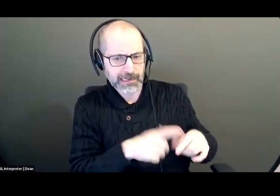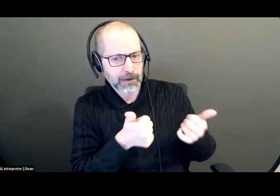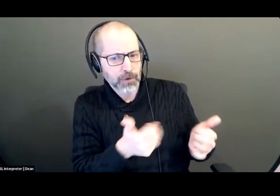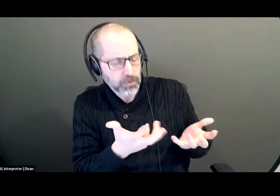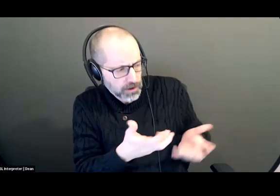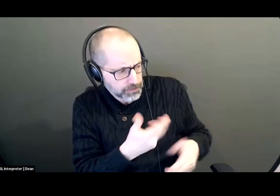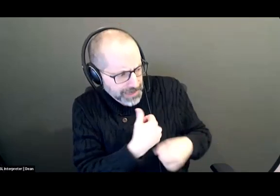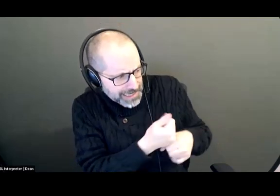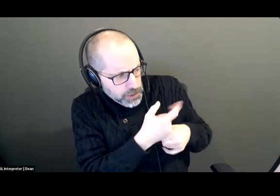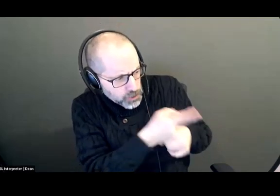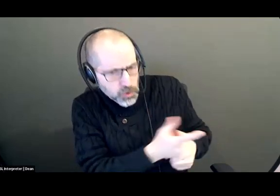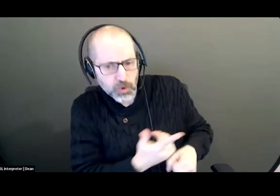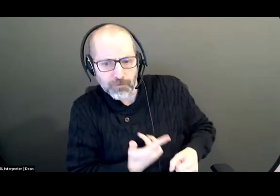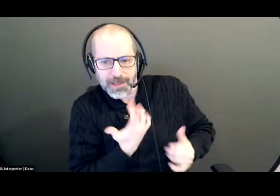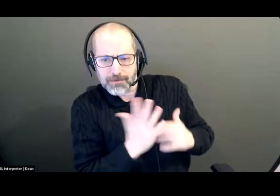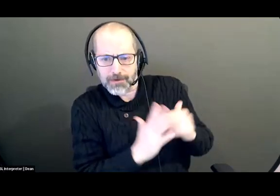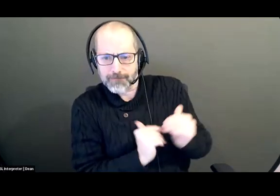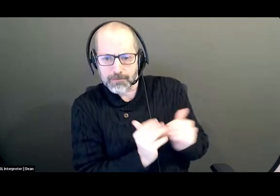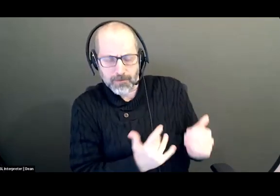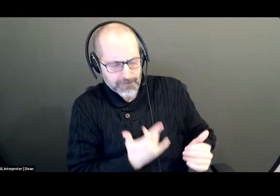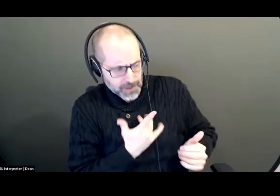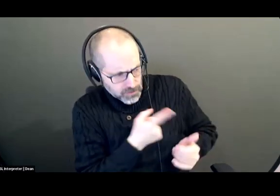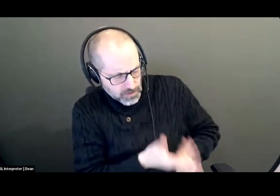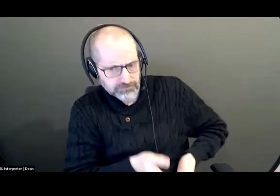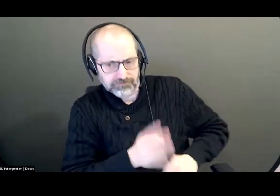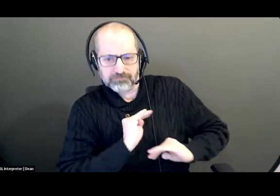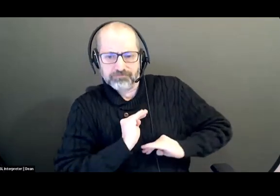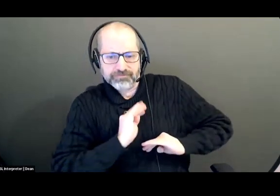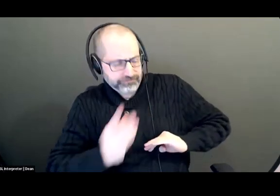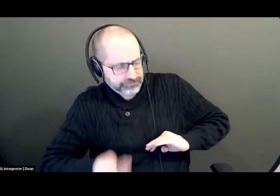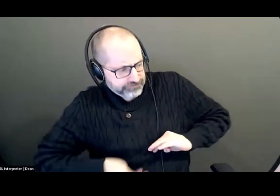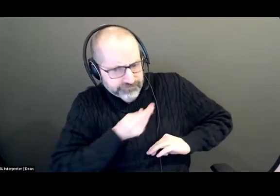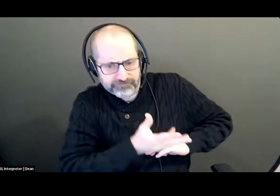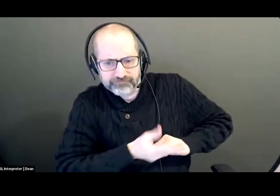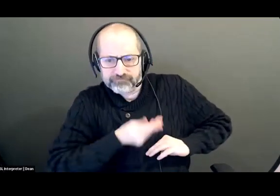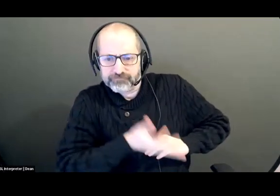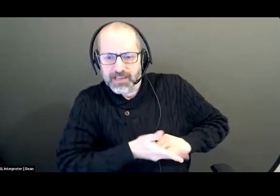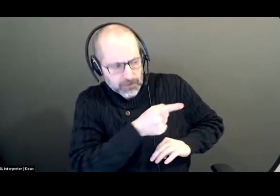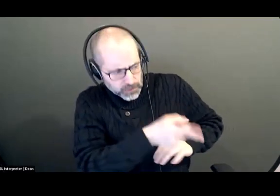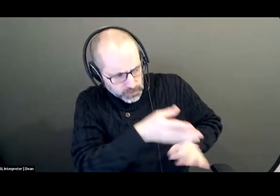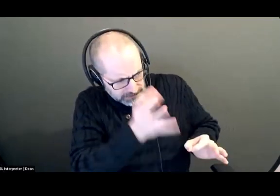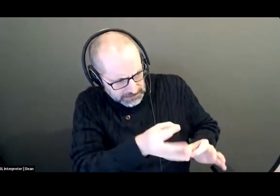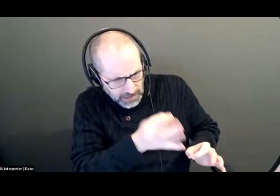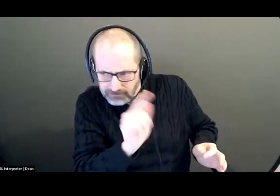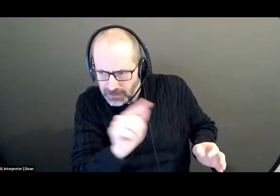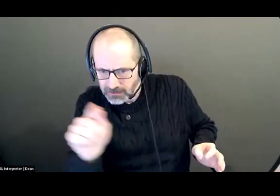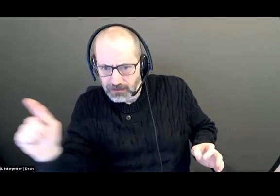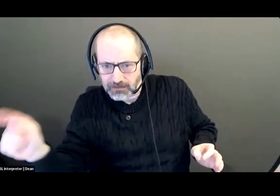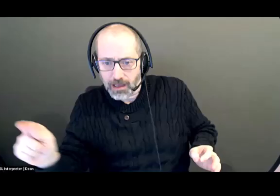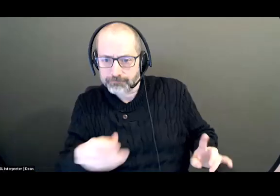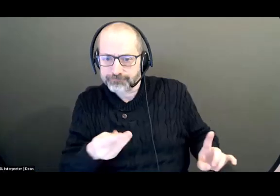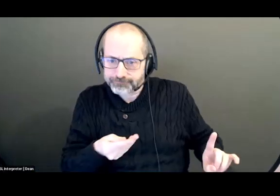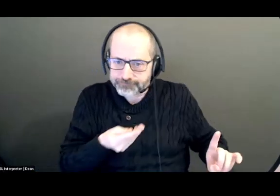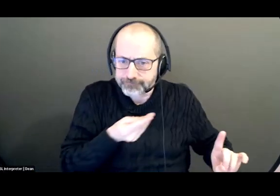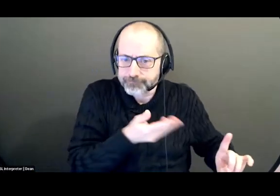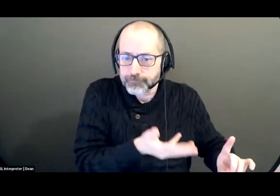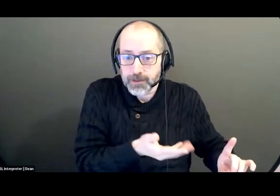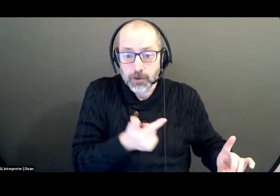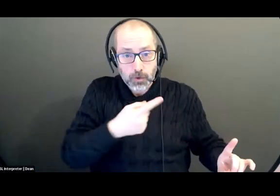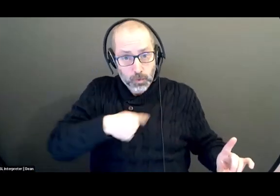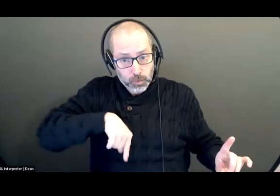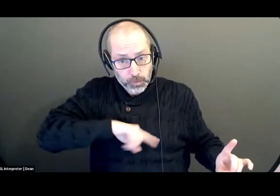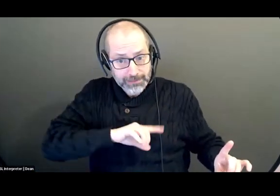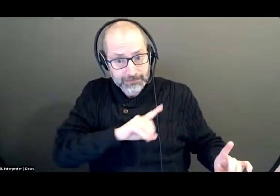our wellness team paused and asked whether anything would help her to feel more comfortable and allowed her to discuss openly